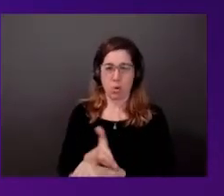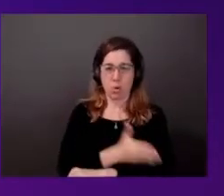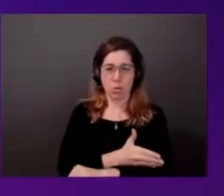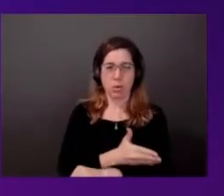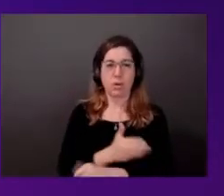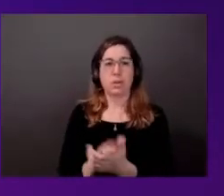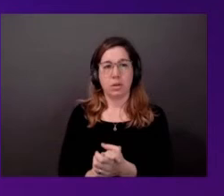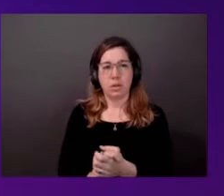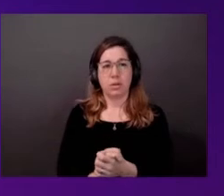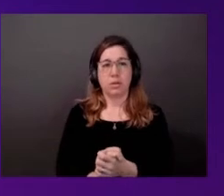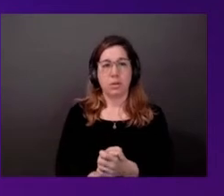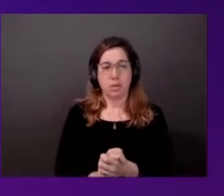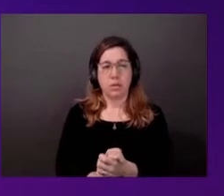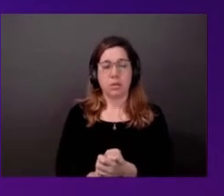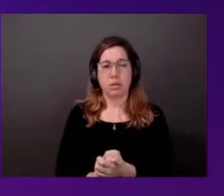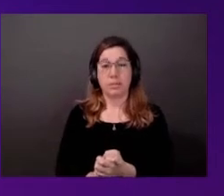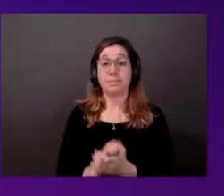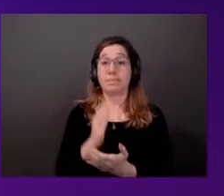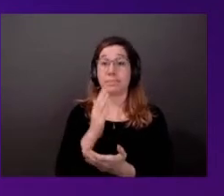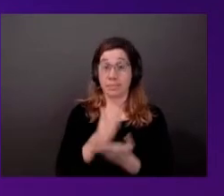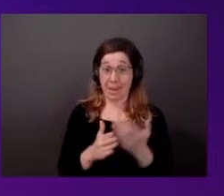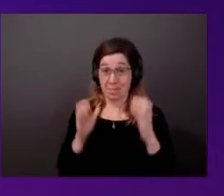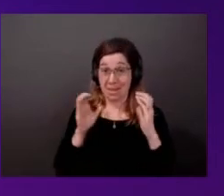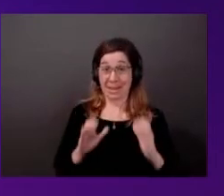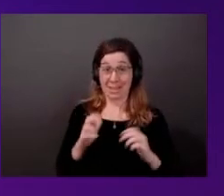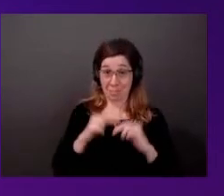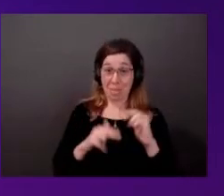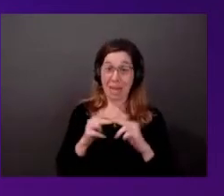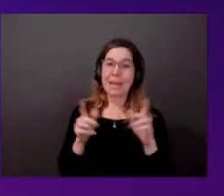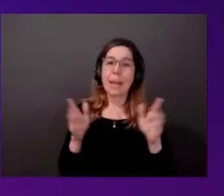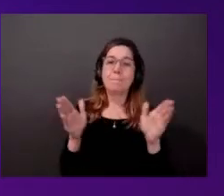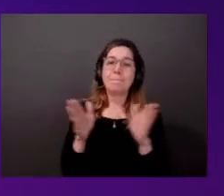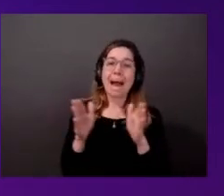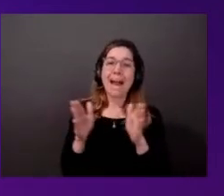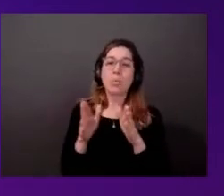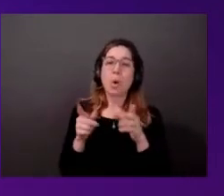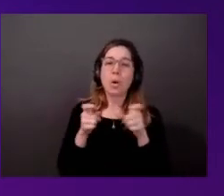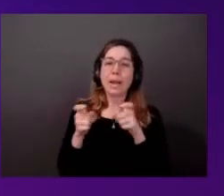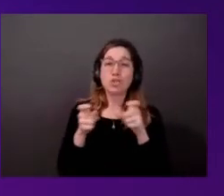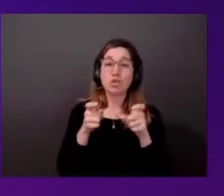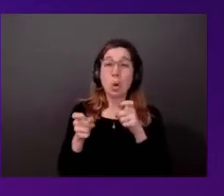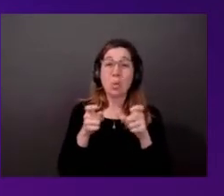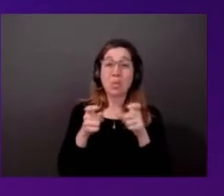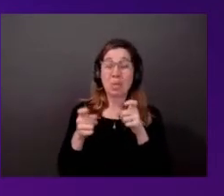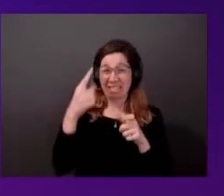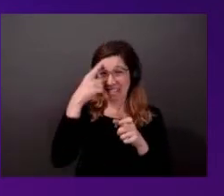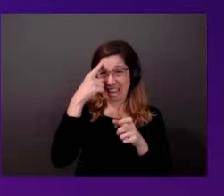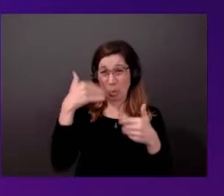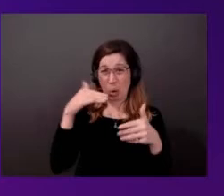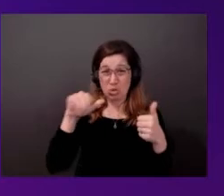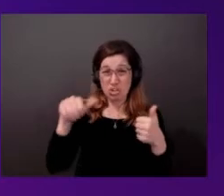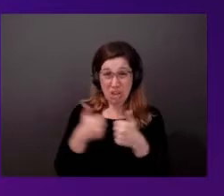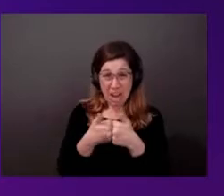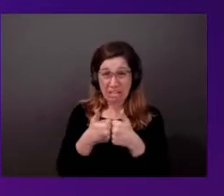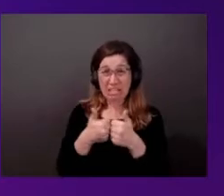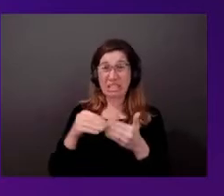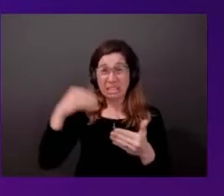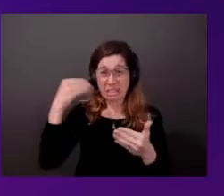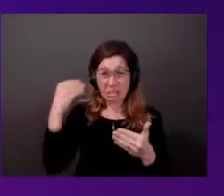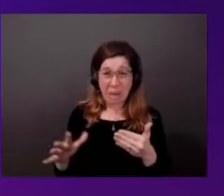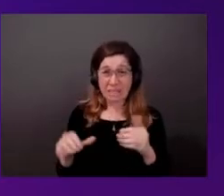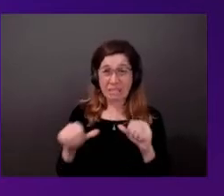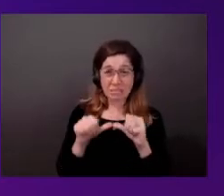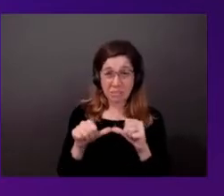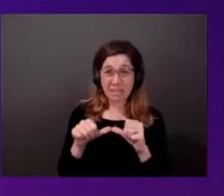customers building microcontroller-based IoT devices find it really challenging and expensive to maintain their operating system for the long term, for the